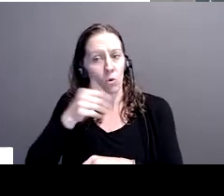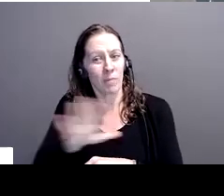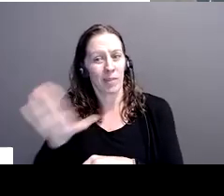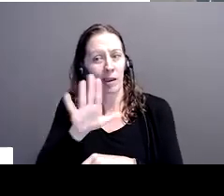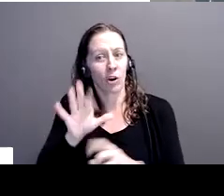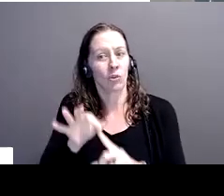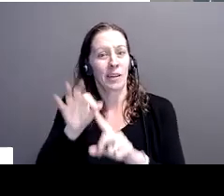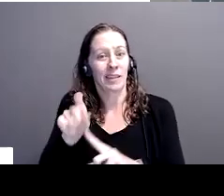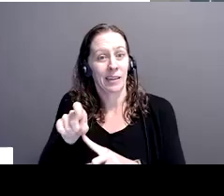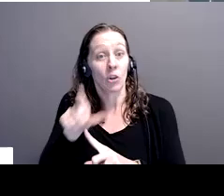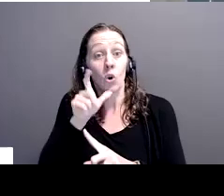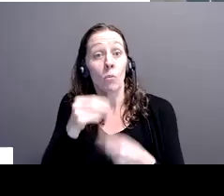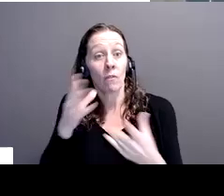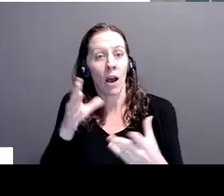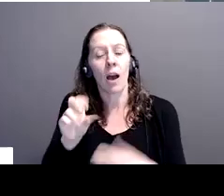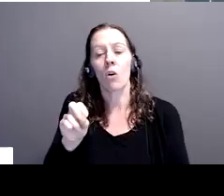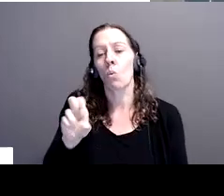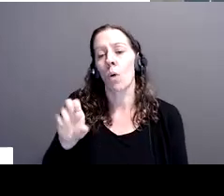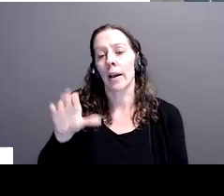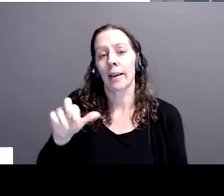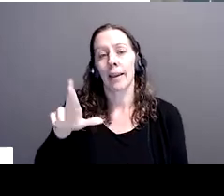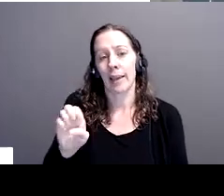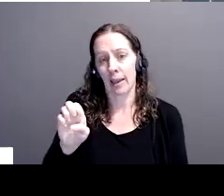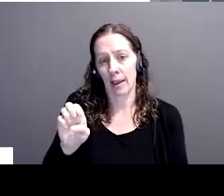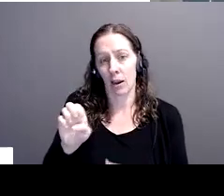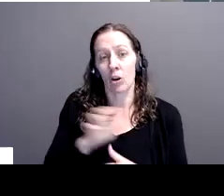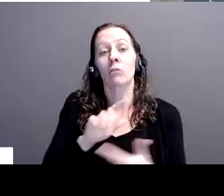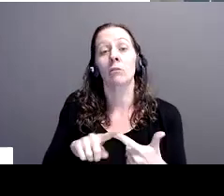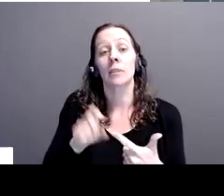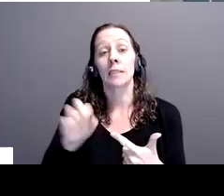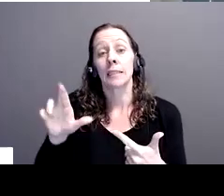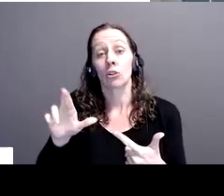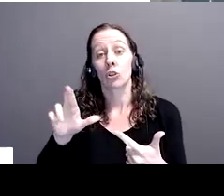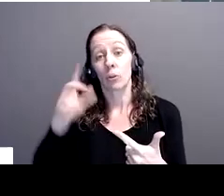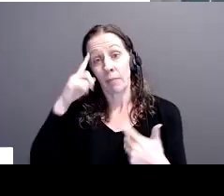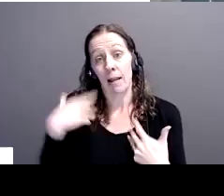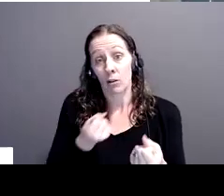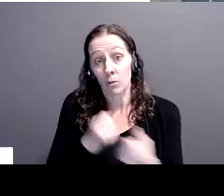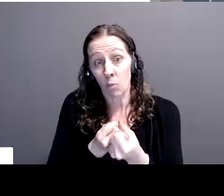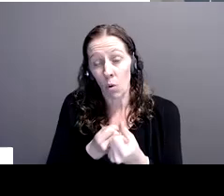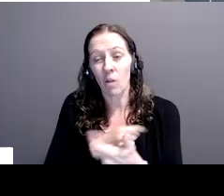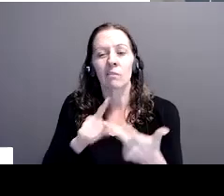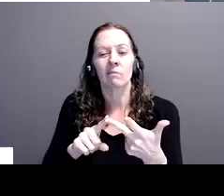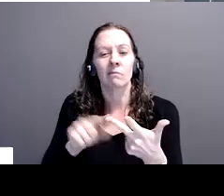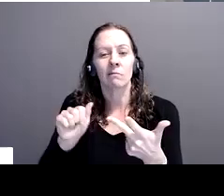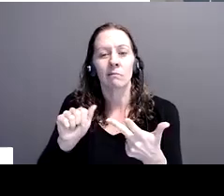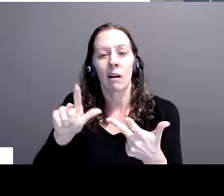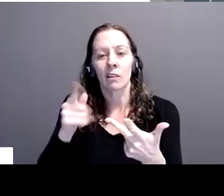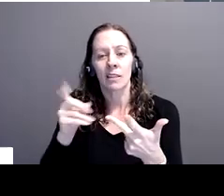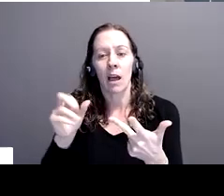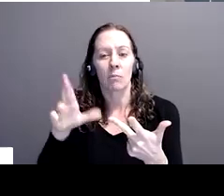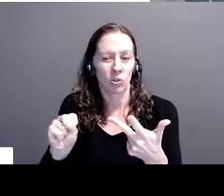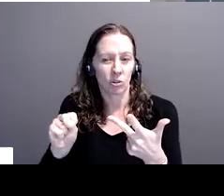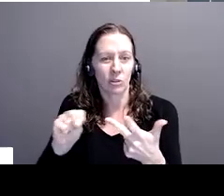delivered by OneCare, Seniors Mental Health Supports, and the Alzheimer's Society. We have worked to focus on building relational